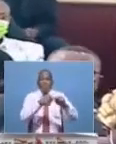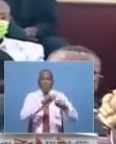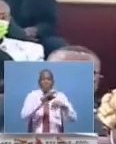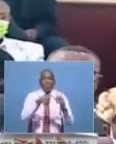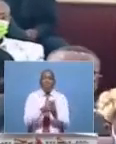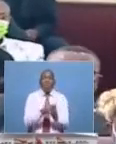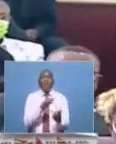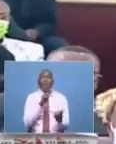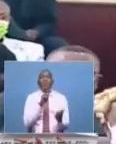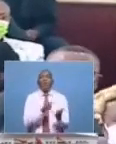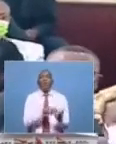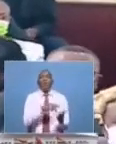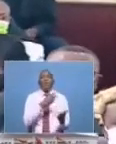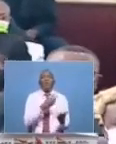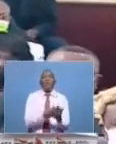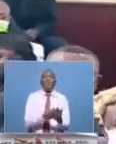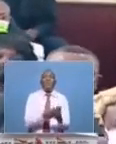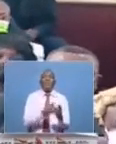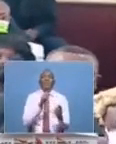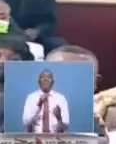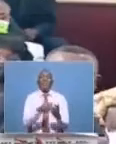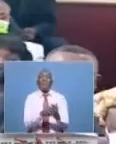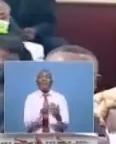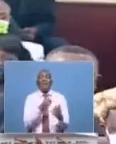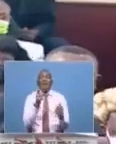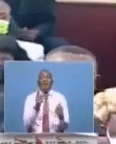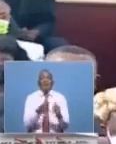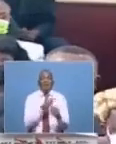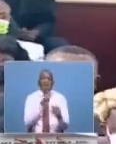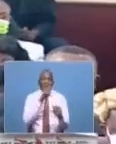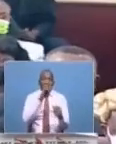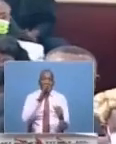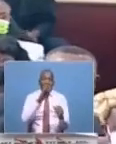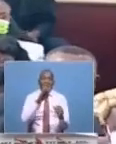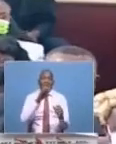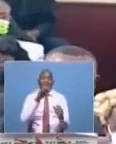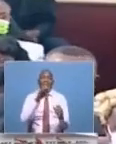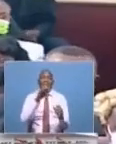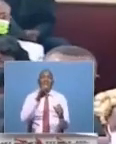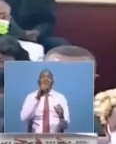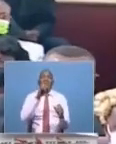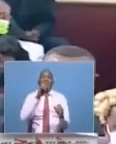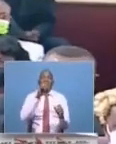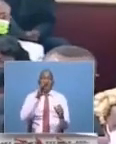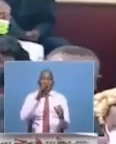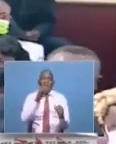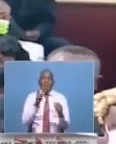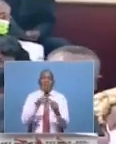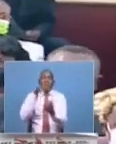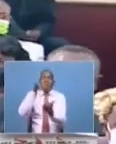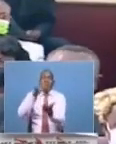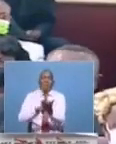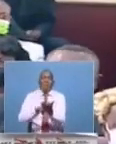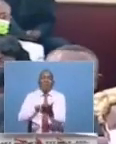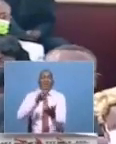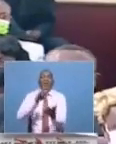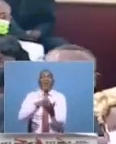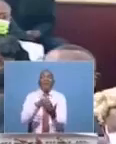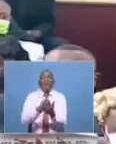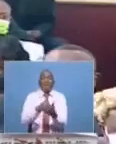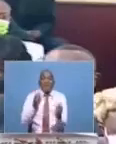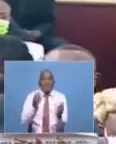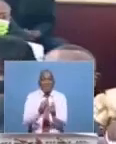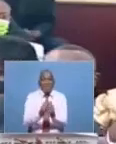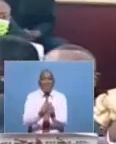testimony in this case, the first defendant had already put matters in evidence by affidavit. In this circumstance, it